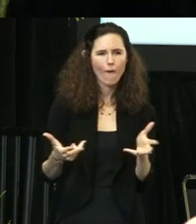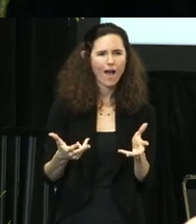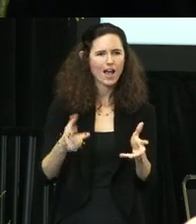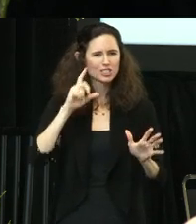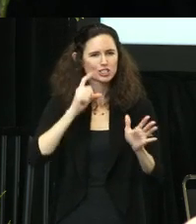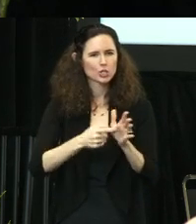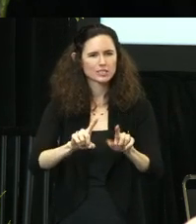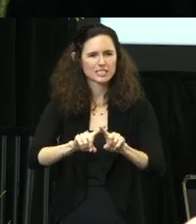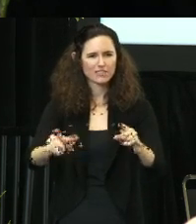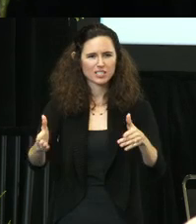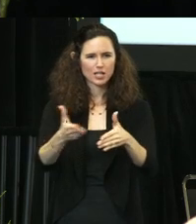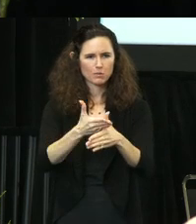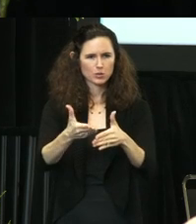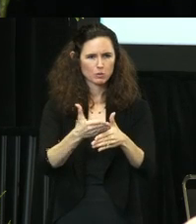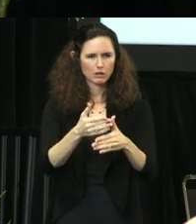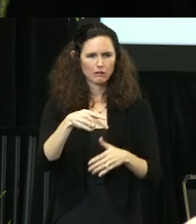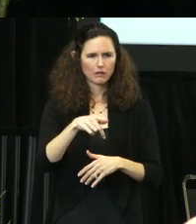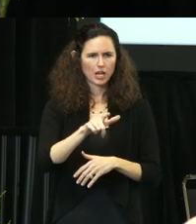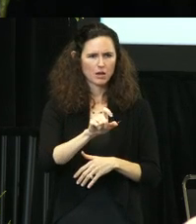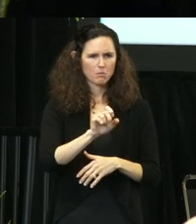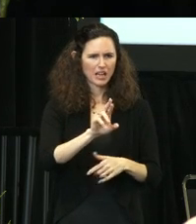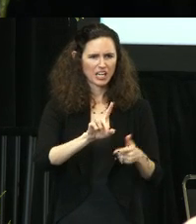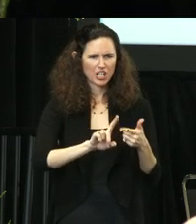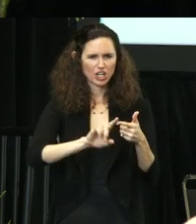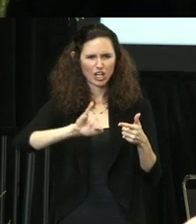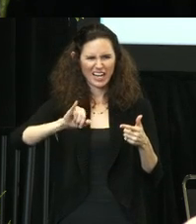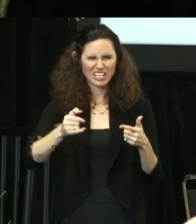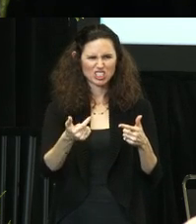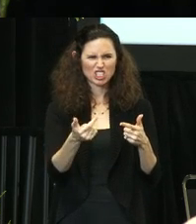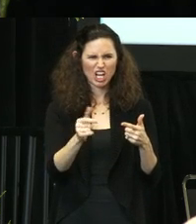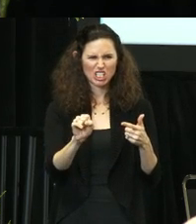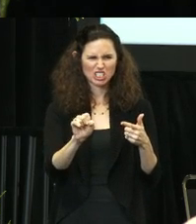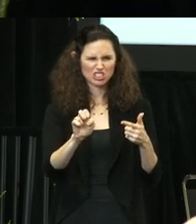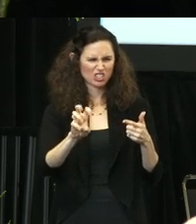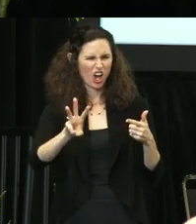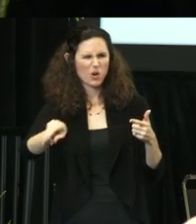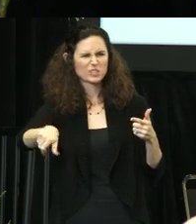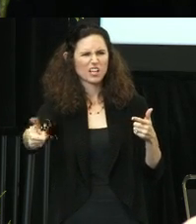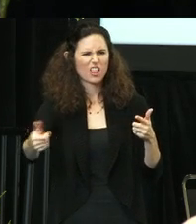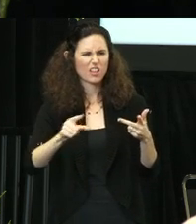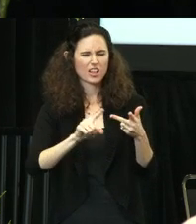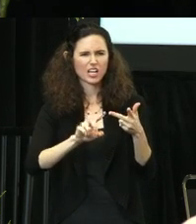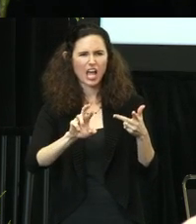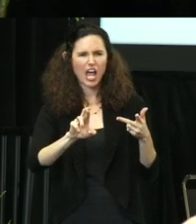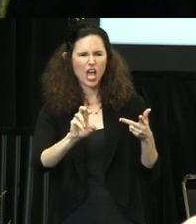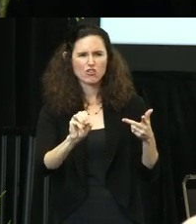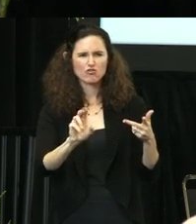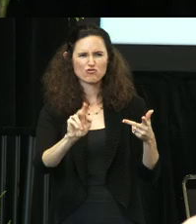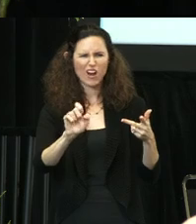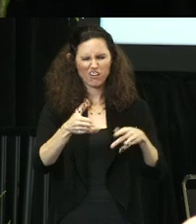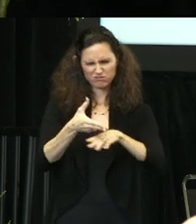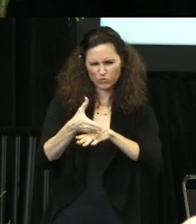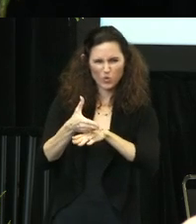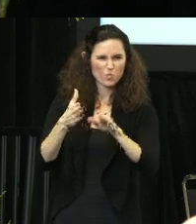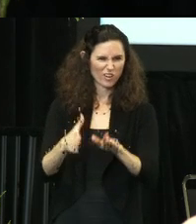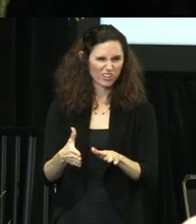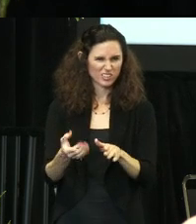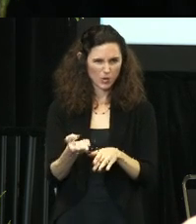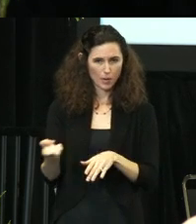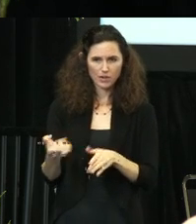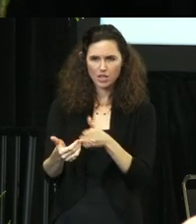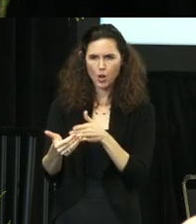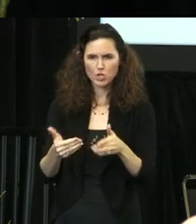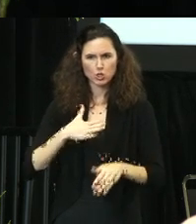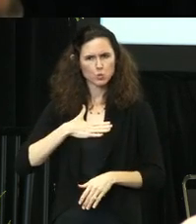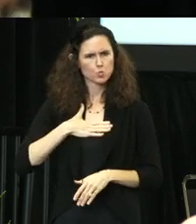difference between a planer, a jigsaw, and what's the other thing? A router. So this is a woman who's willing to get her